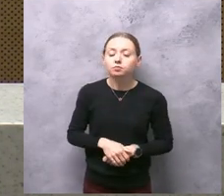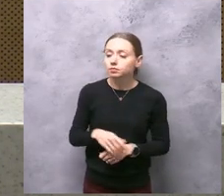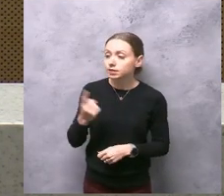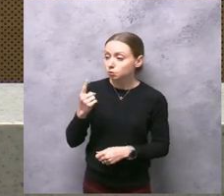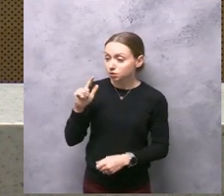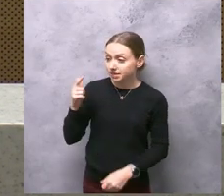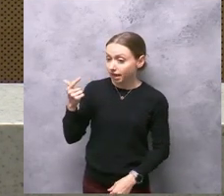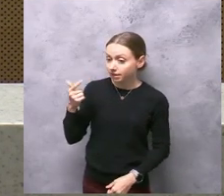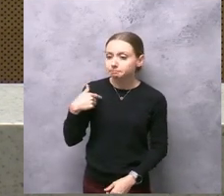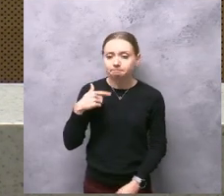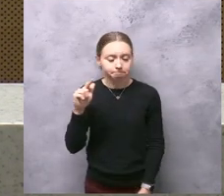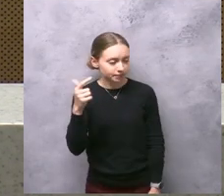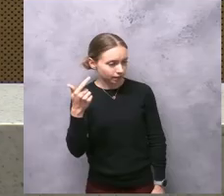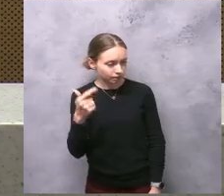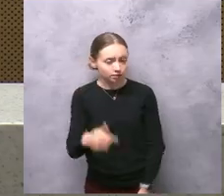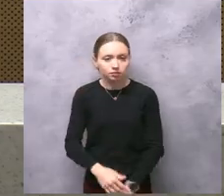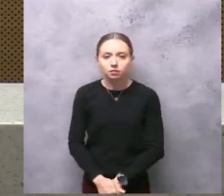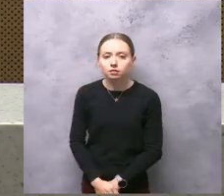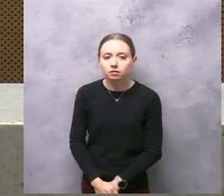second? Second.